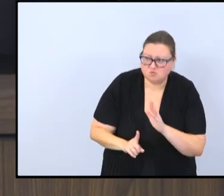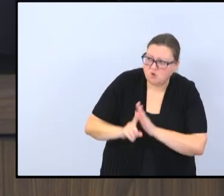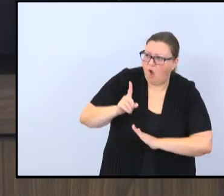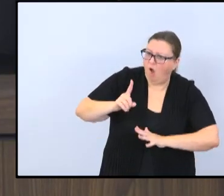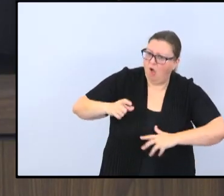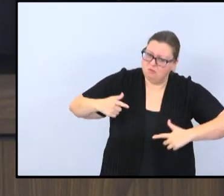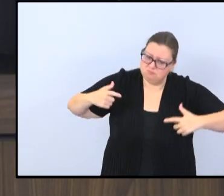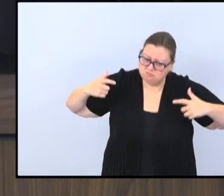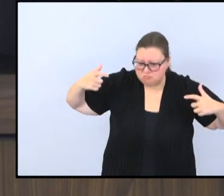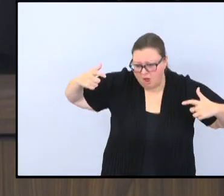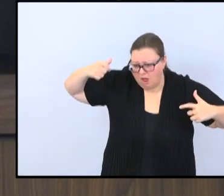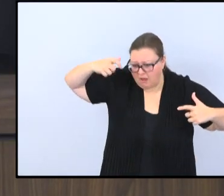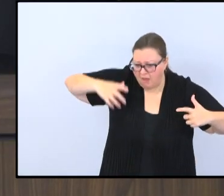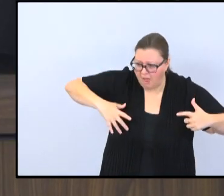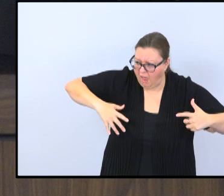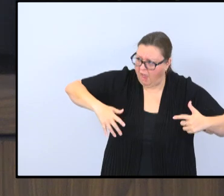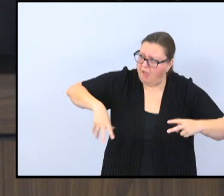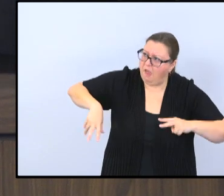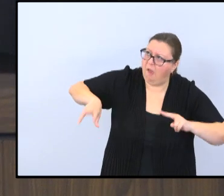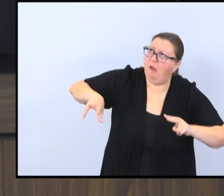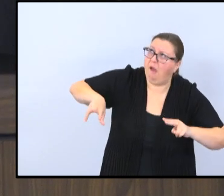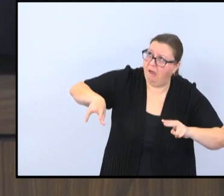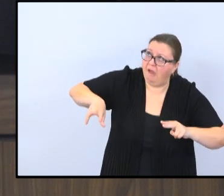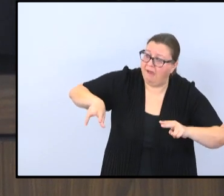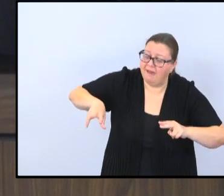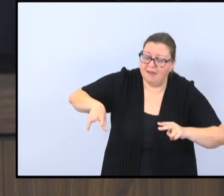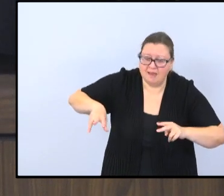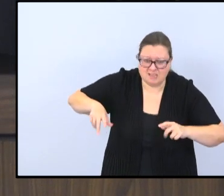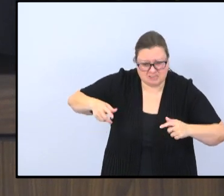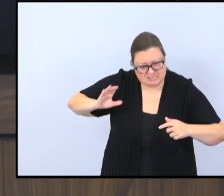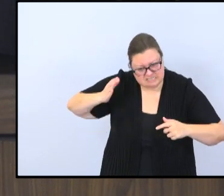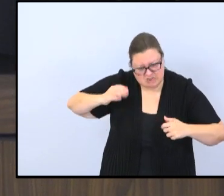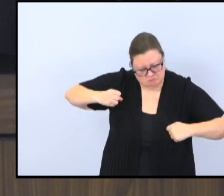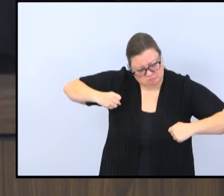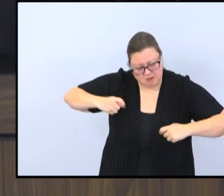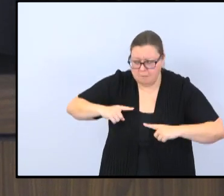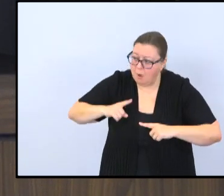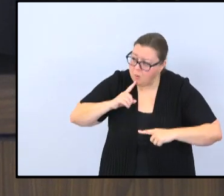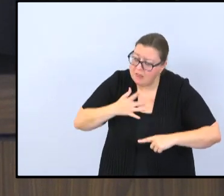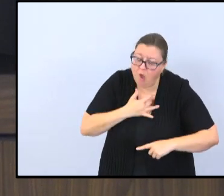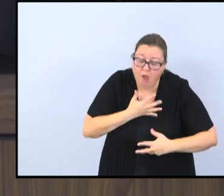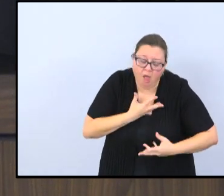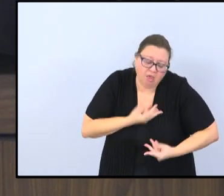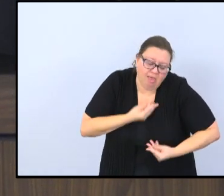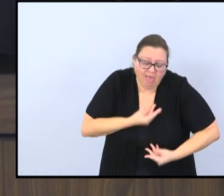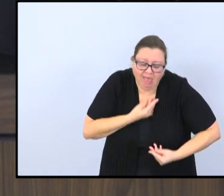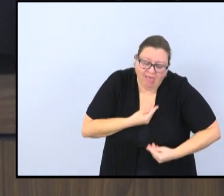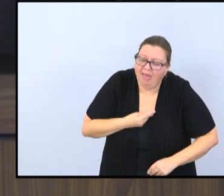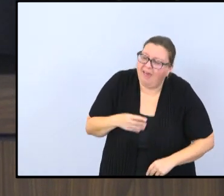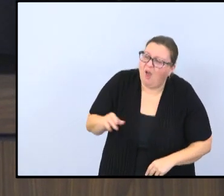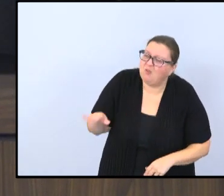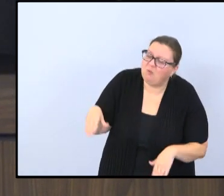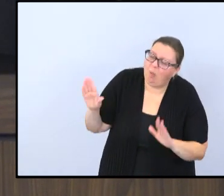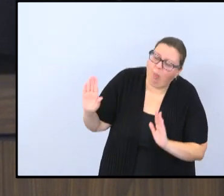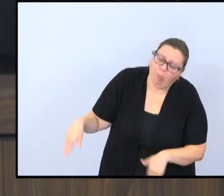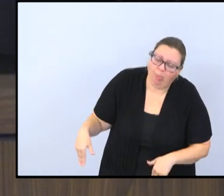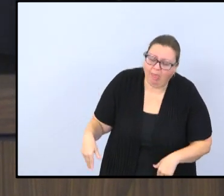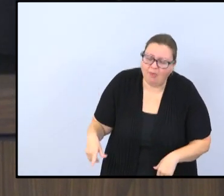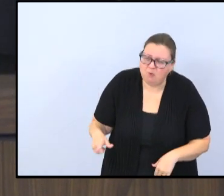and tall, but you really are, people said right here, your heart. You really are just big, huge softy